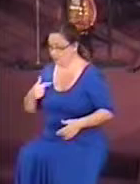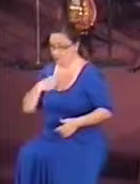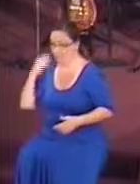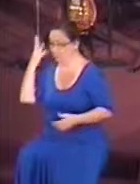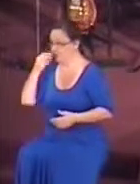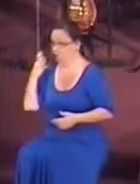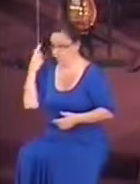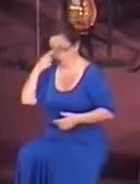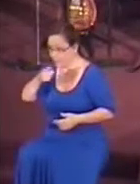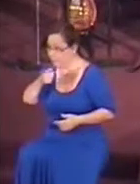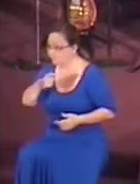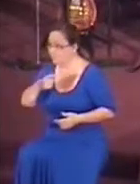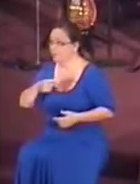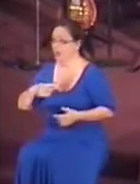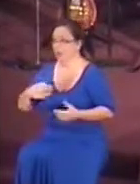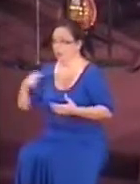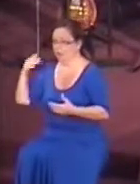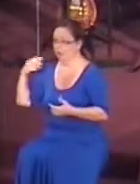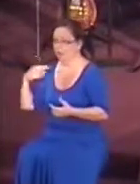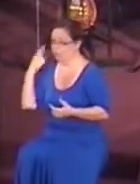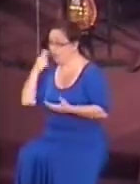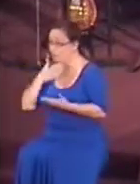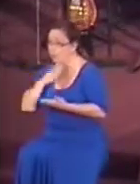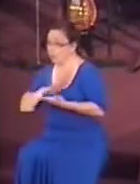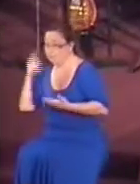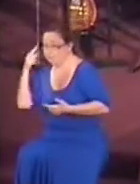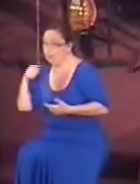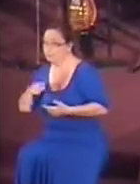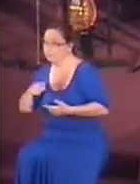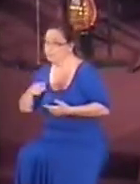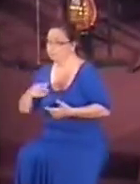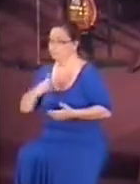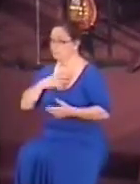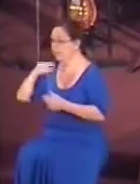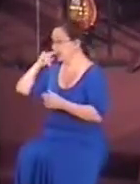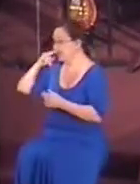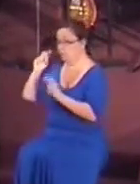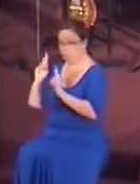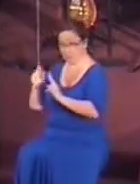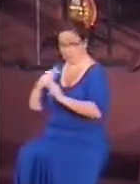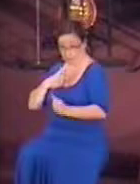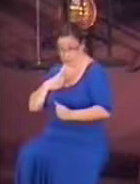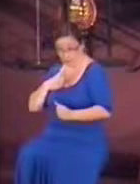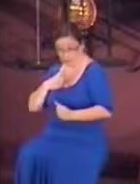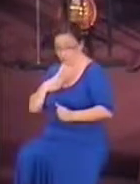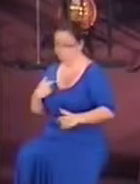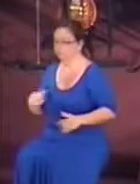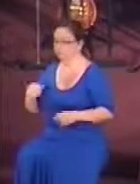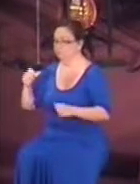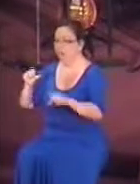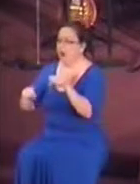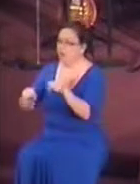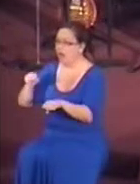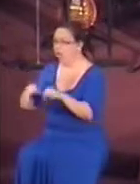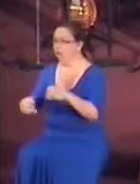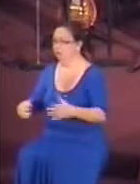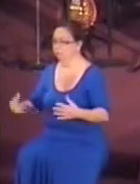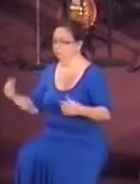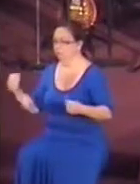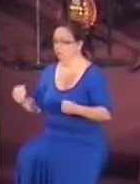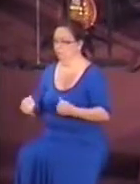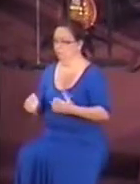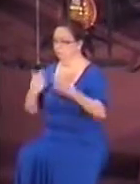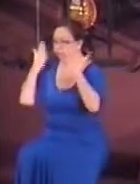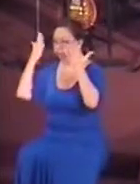beautiful to them? Am I handsome to them? Do my kids respect me? And these doubts can just flood our minds and create a lot of worry